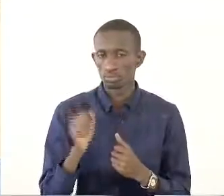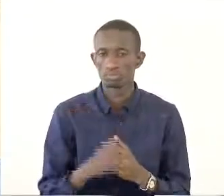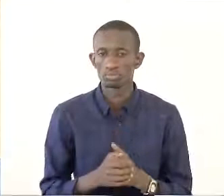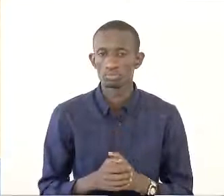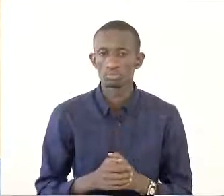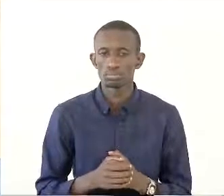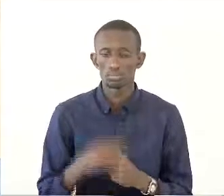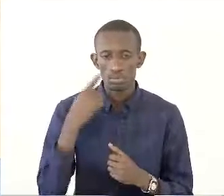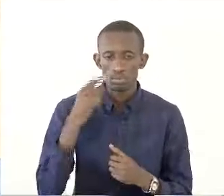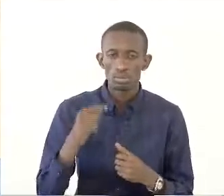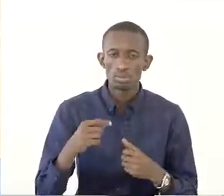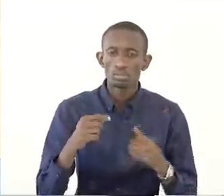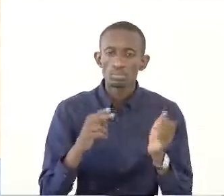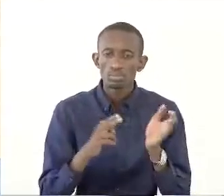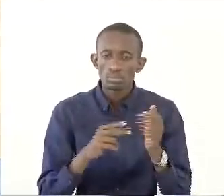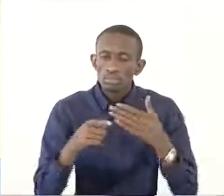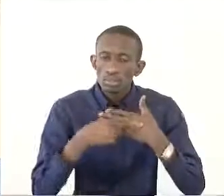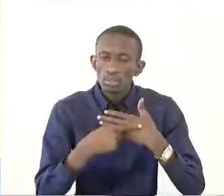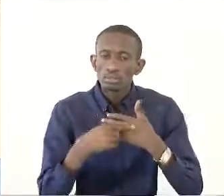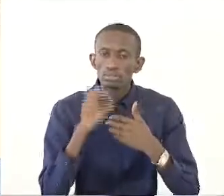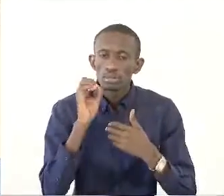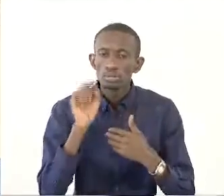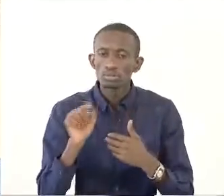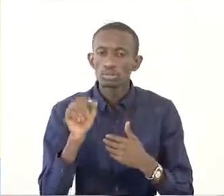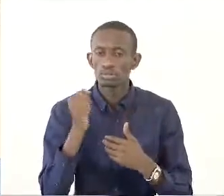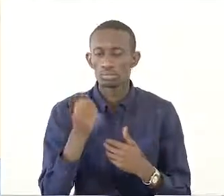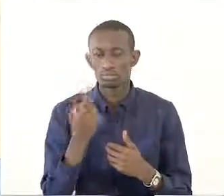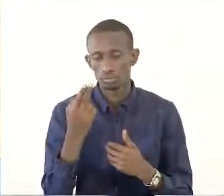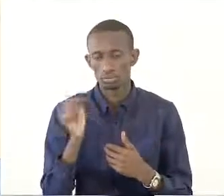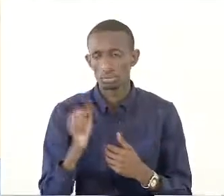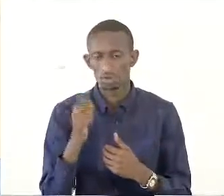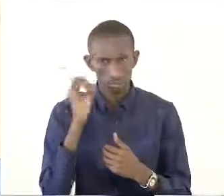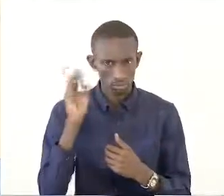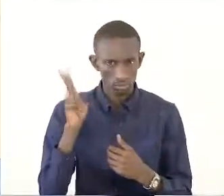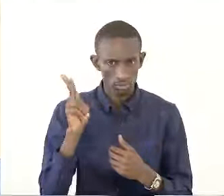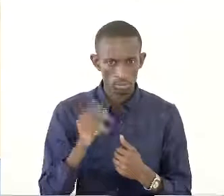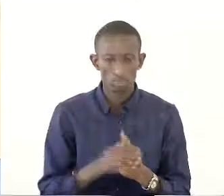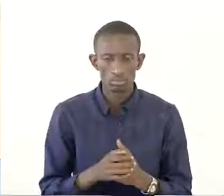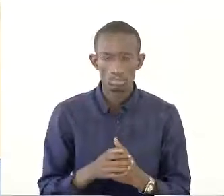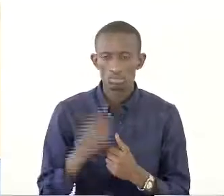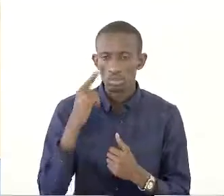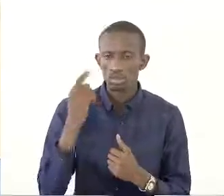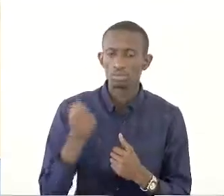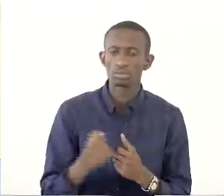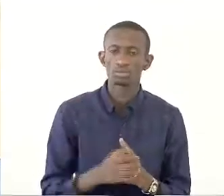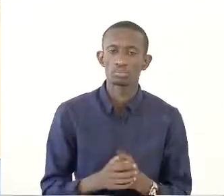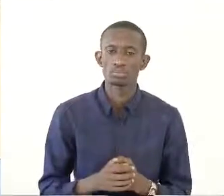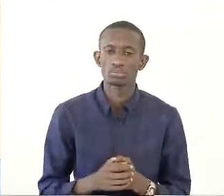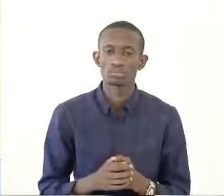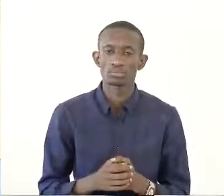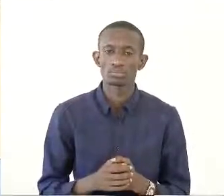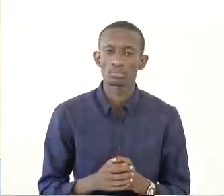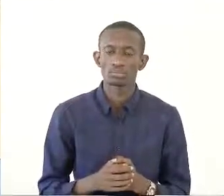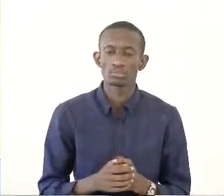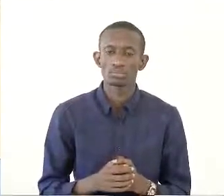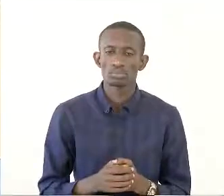you get negative 0.25. Okay? And here you have, this is,